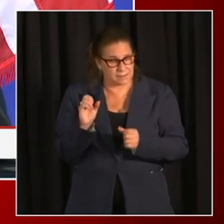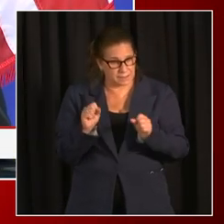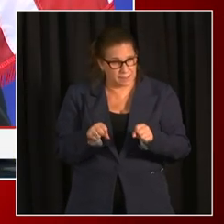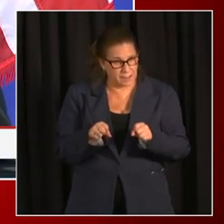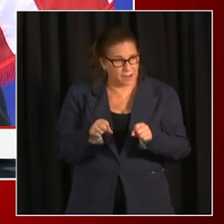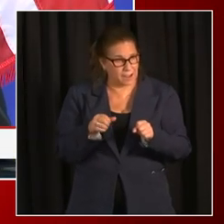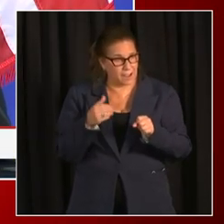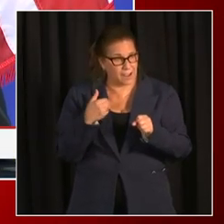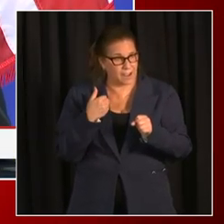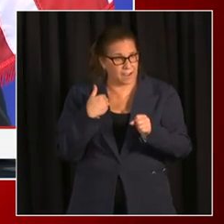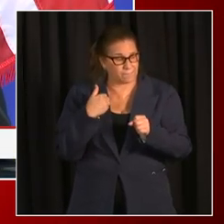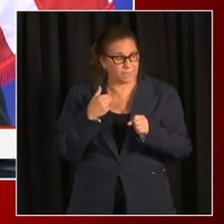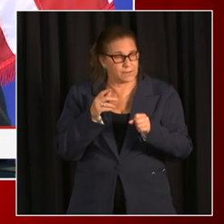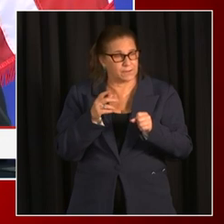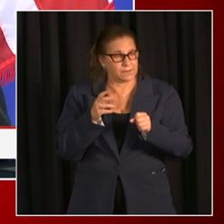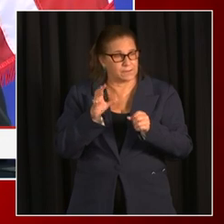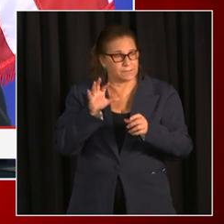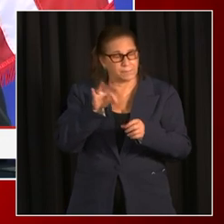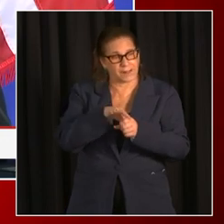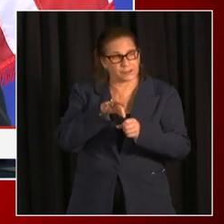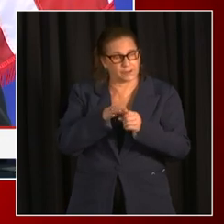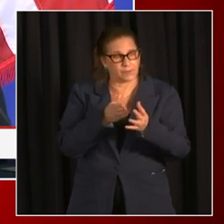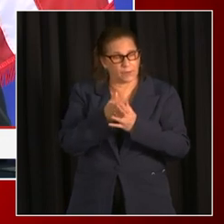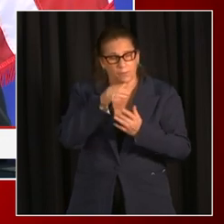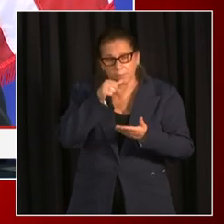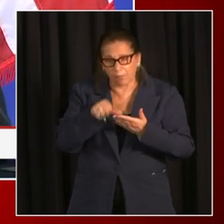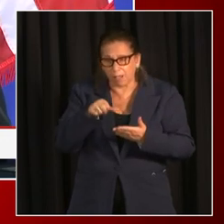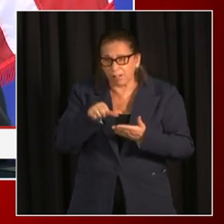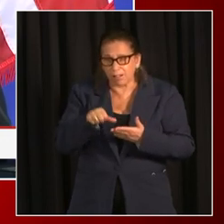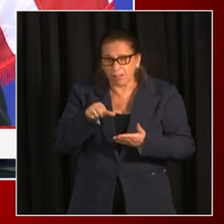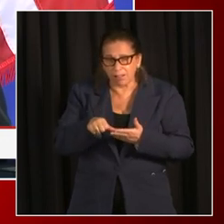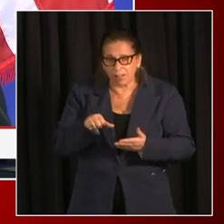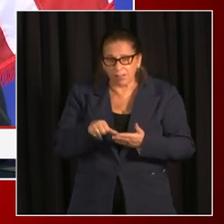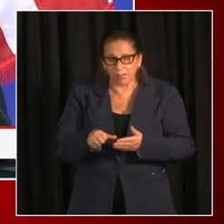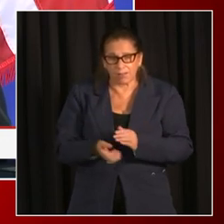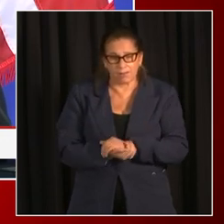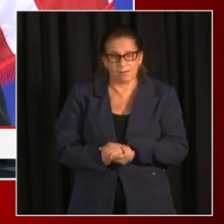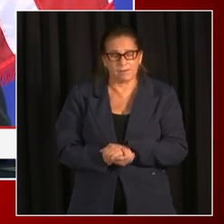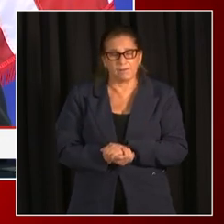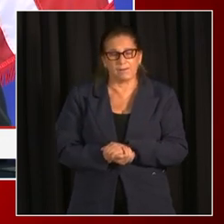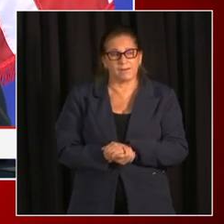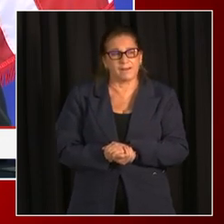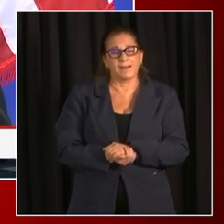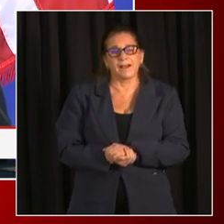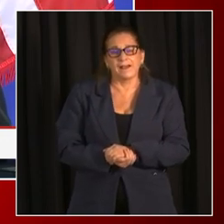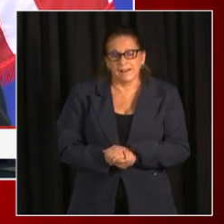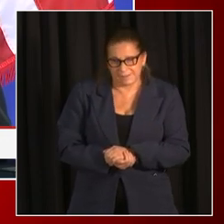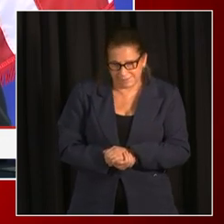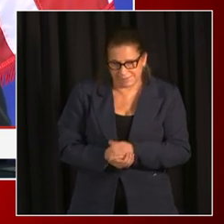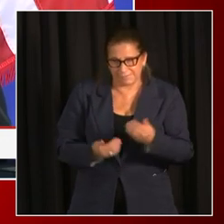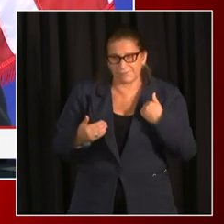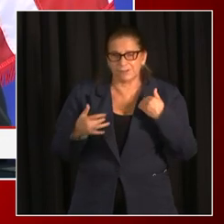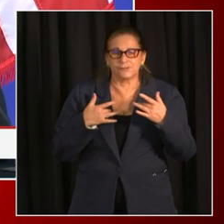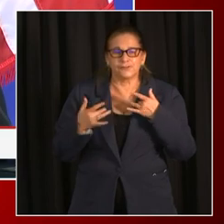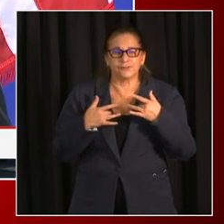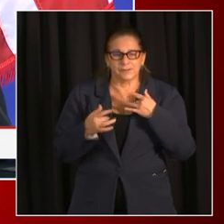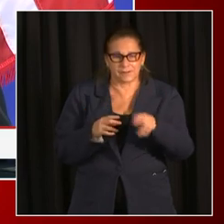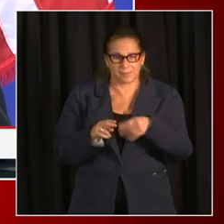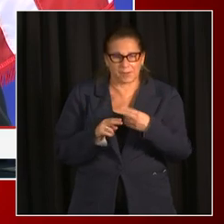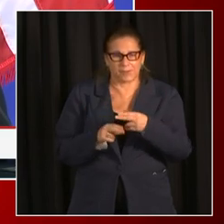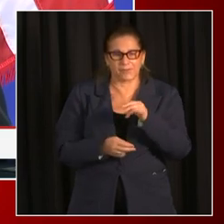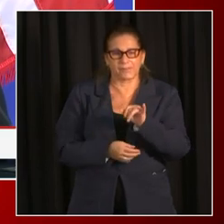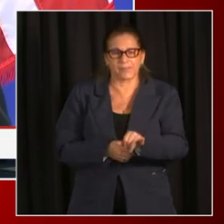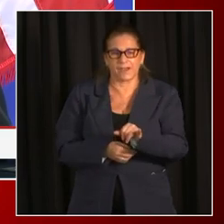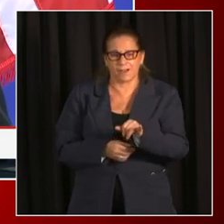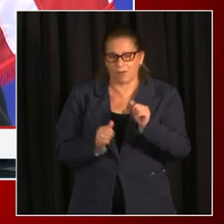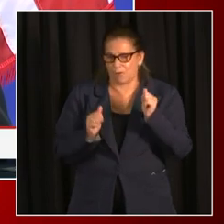that people can have confidence in? I have a lot of concerns about the upcoming election, and we all should